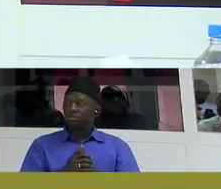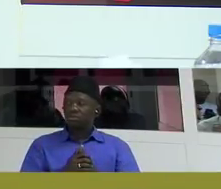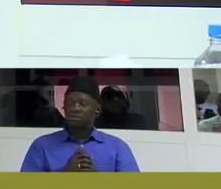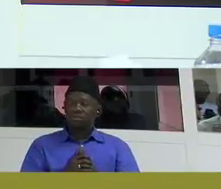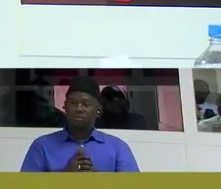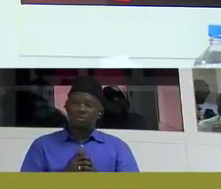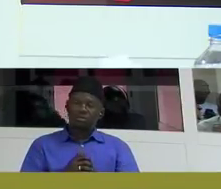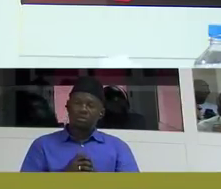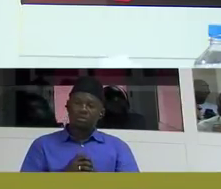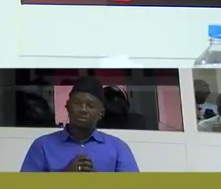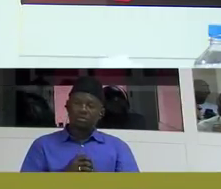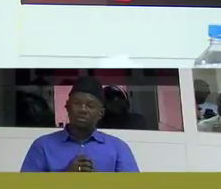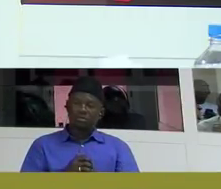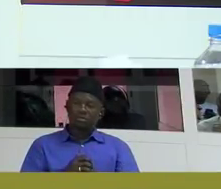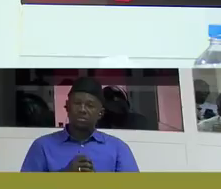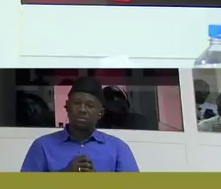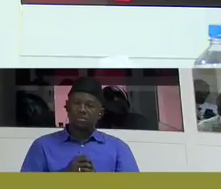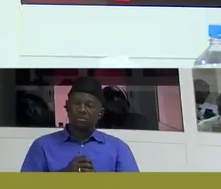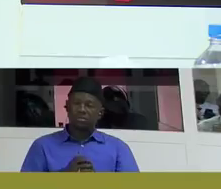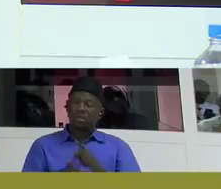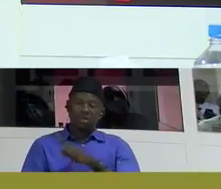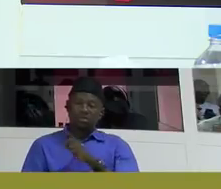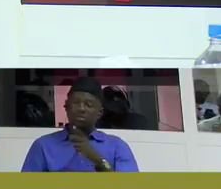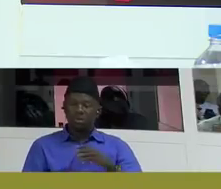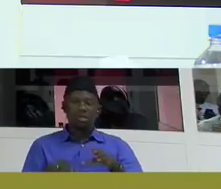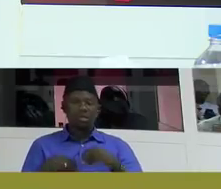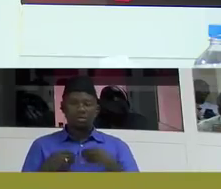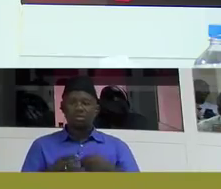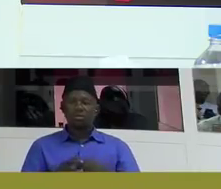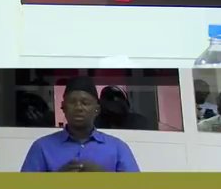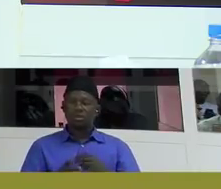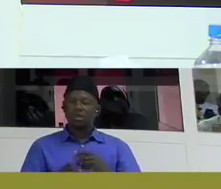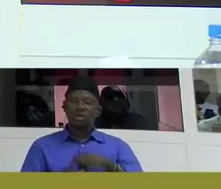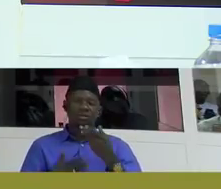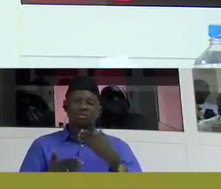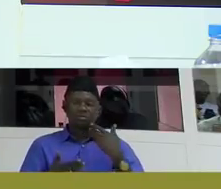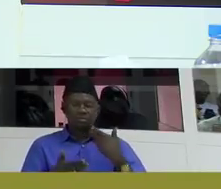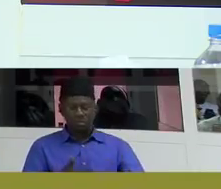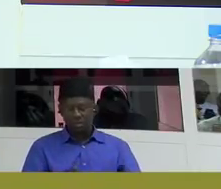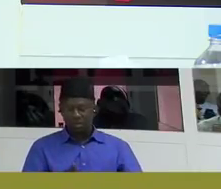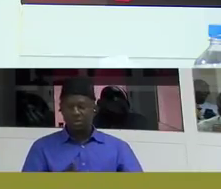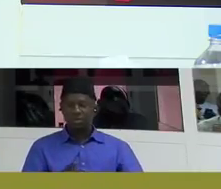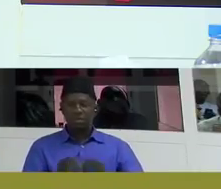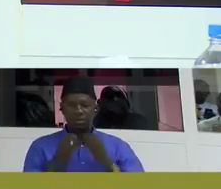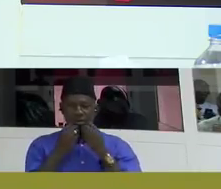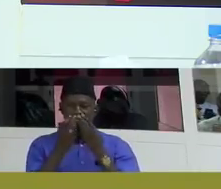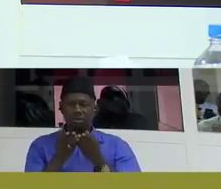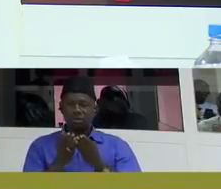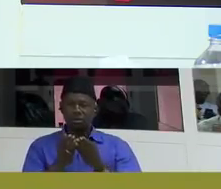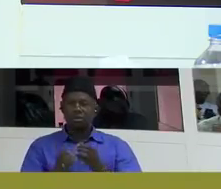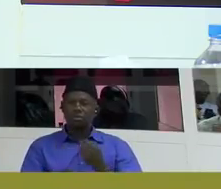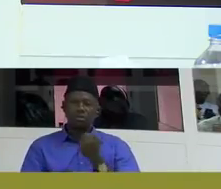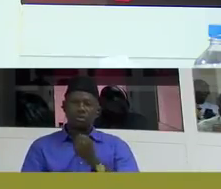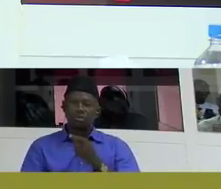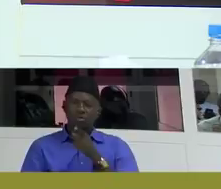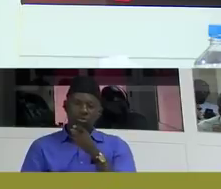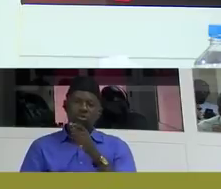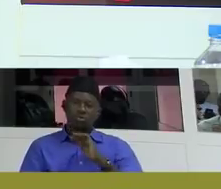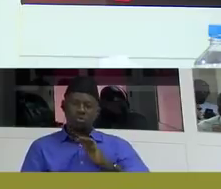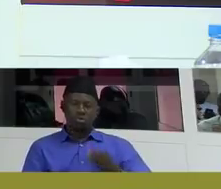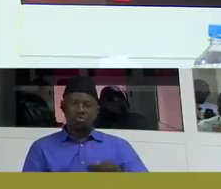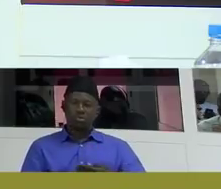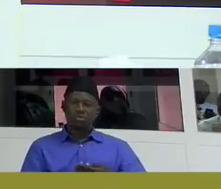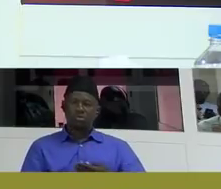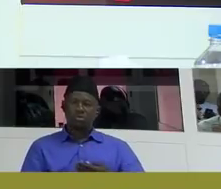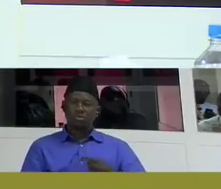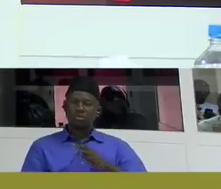couldn't stomach that. At the end, he said, because you are a woman, I